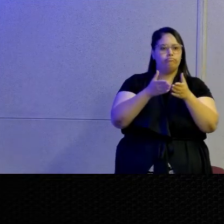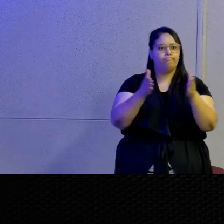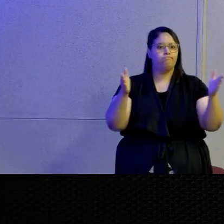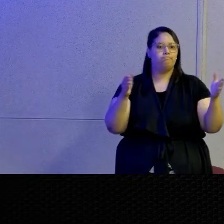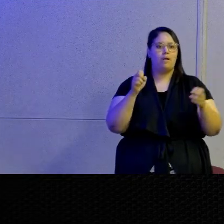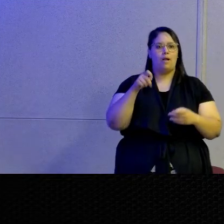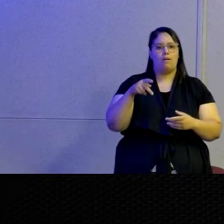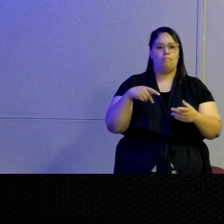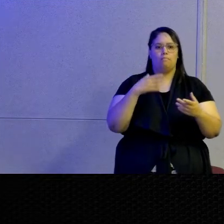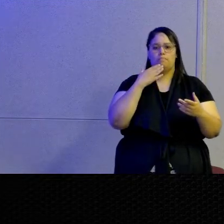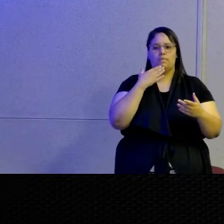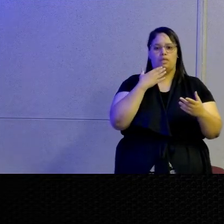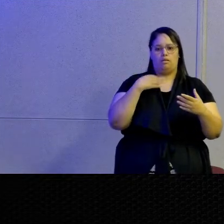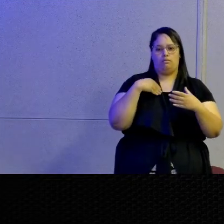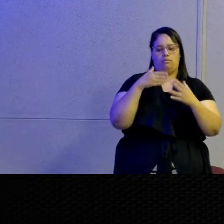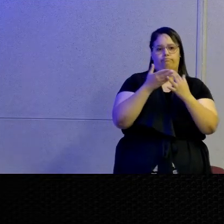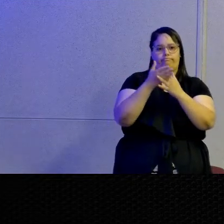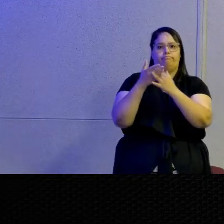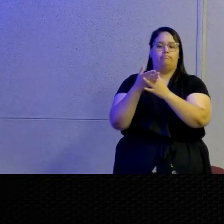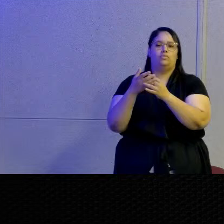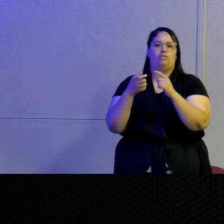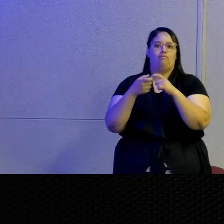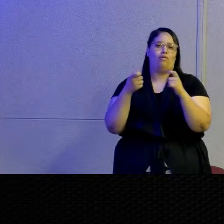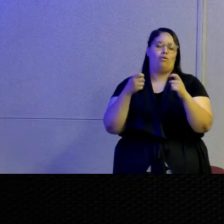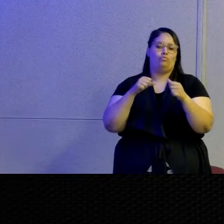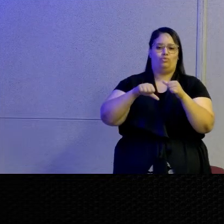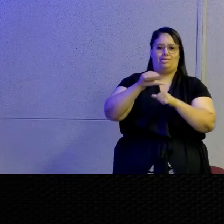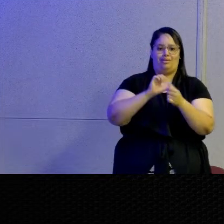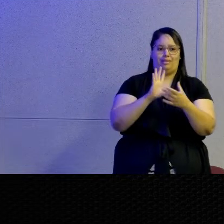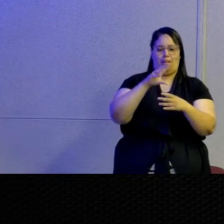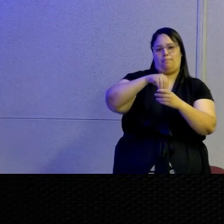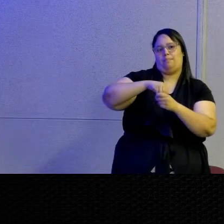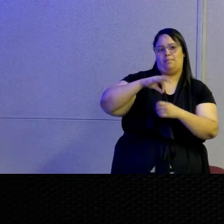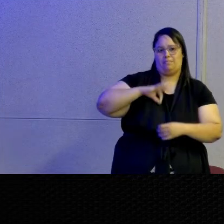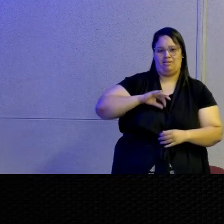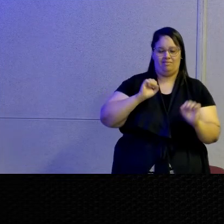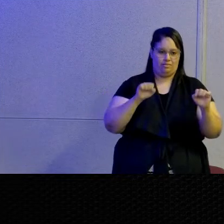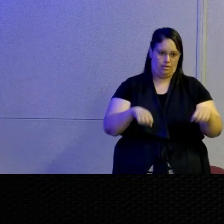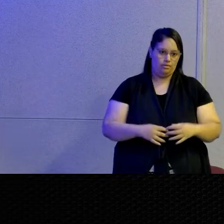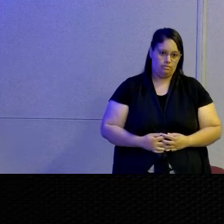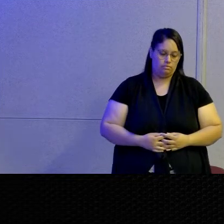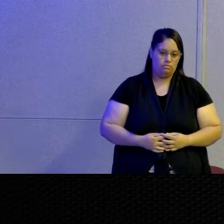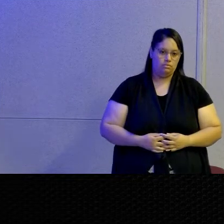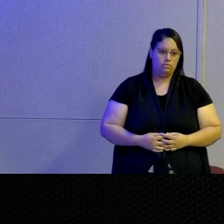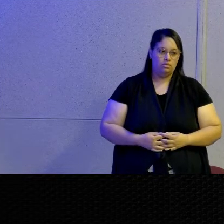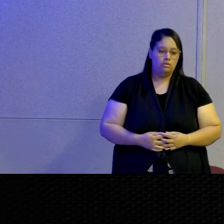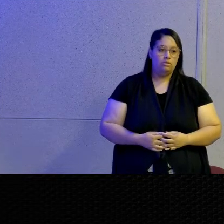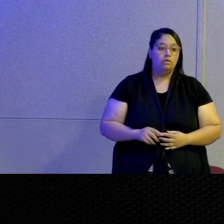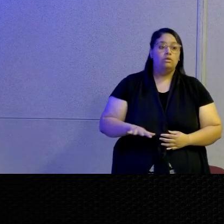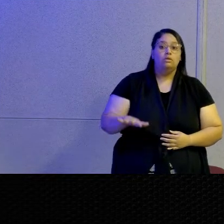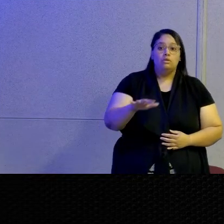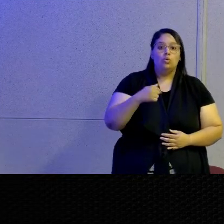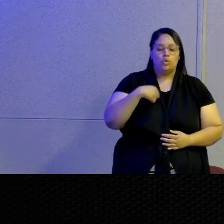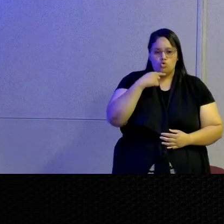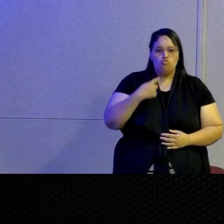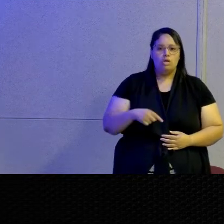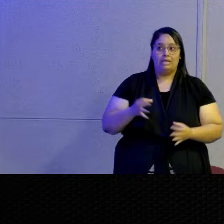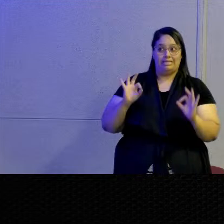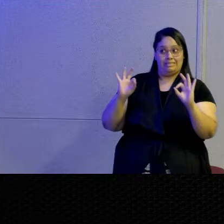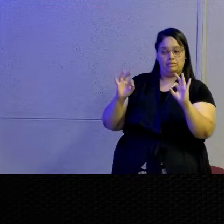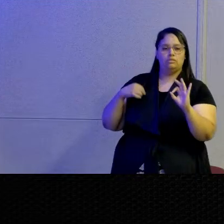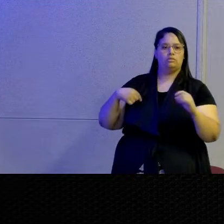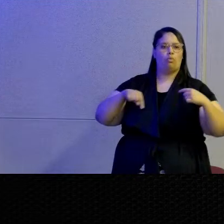applications bring societal benefits. So really, this is part of what we should be delivering